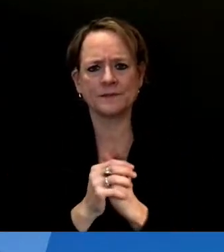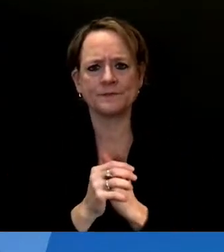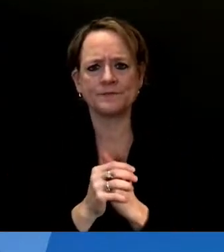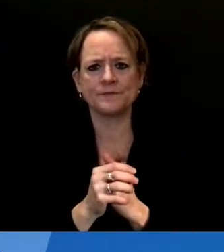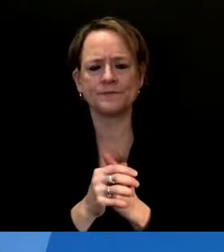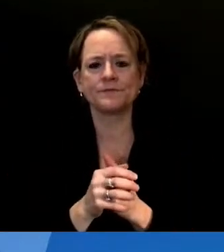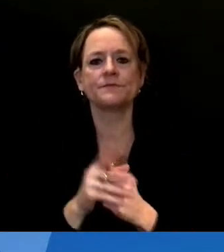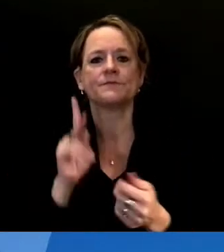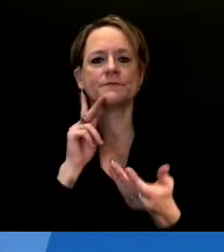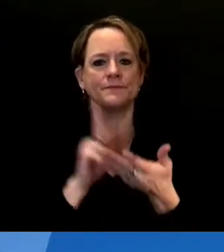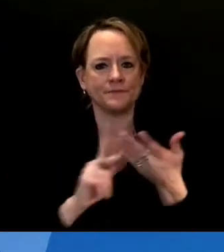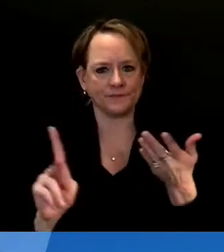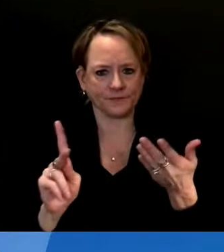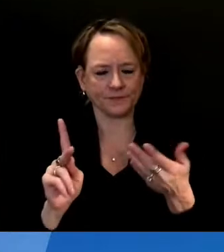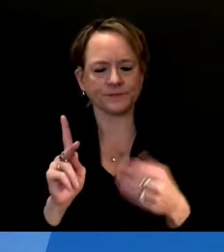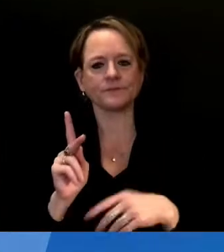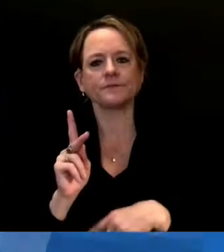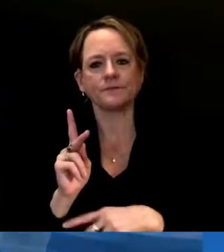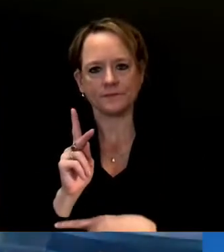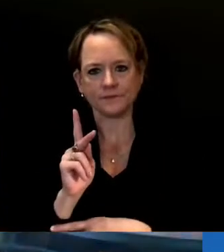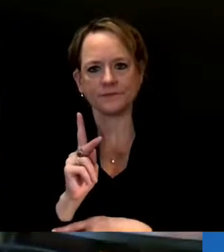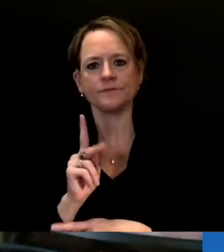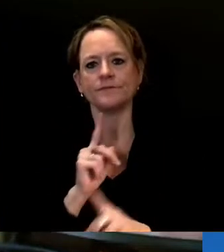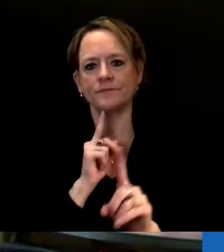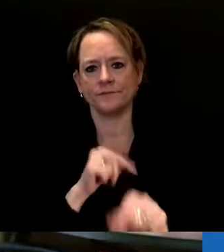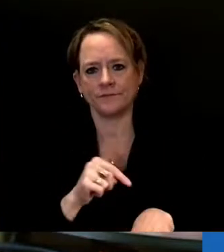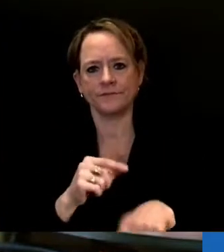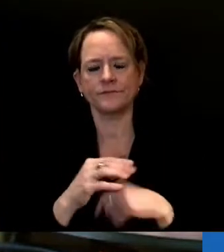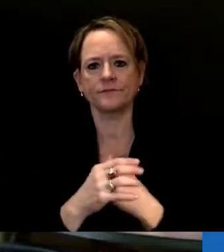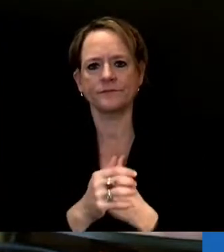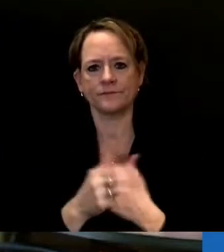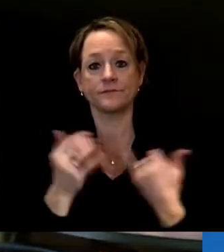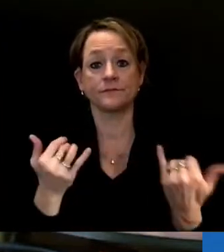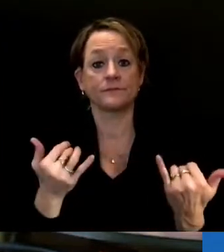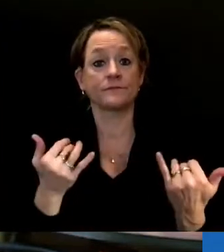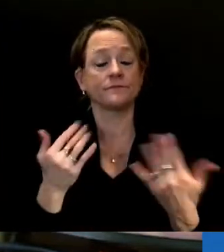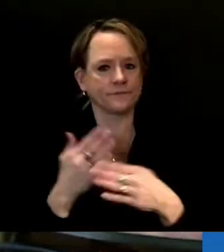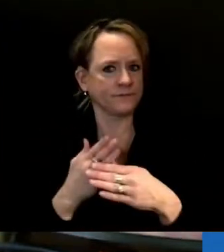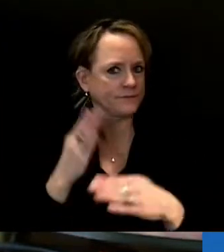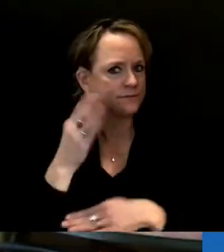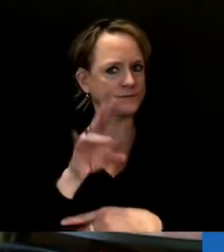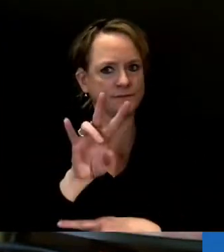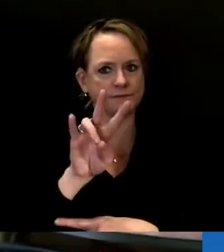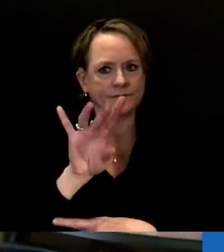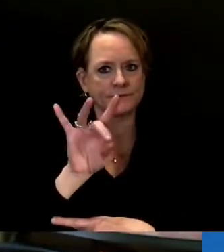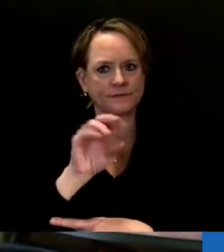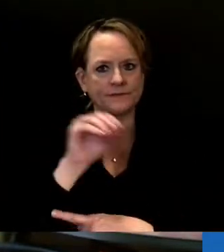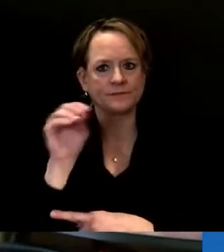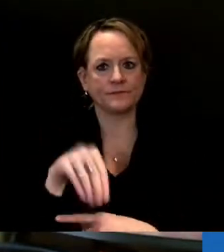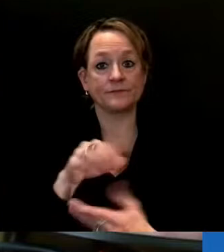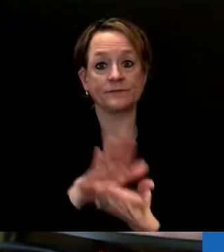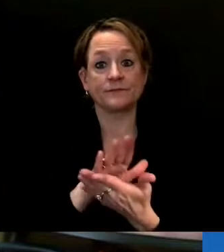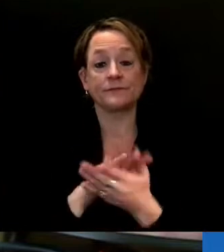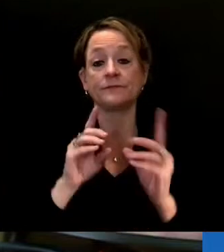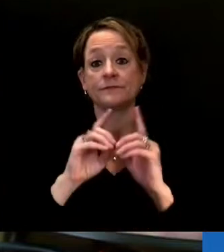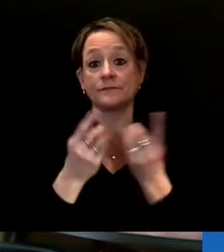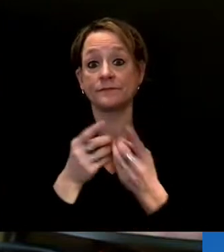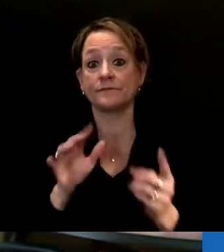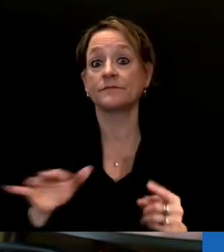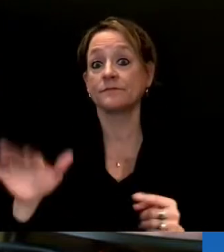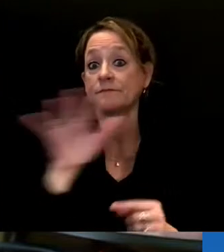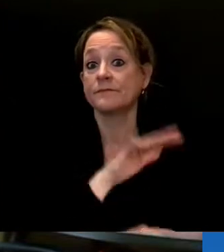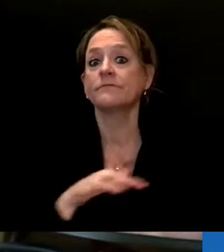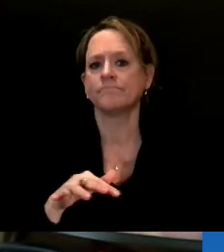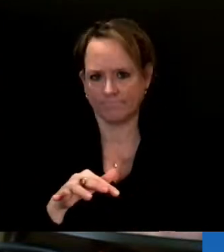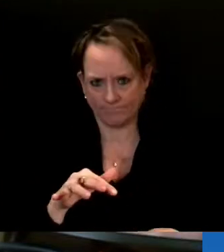have over 78% of all the public school districts in our state who participate in our school-based testing